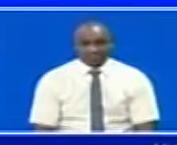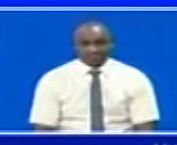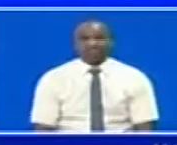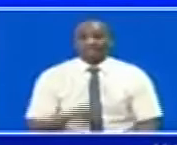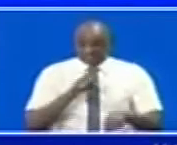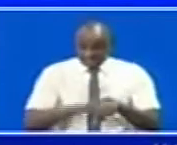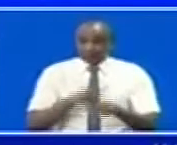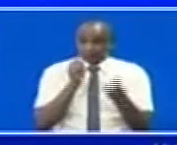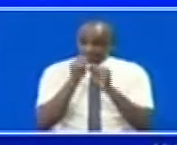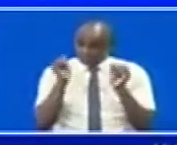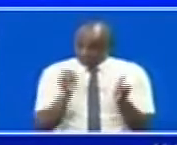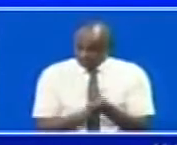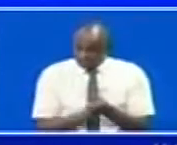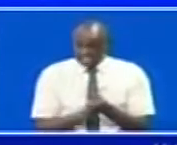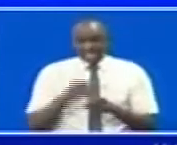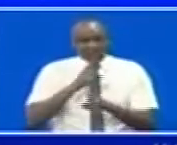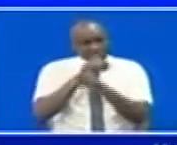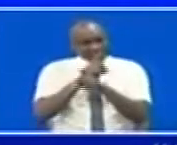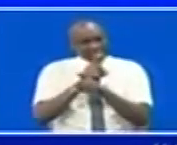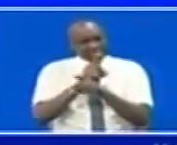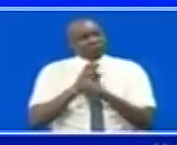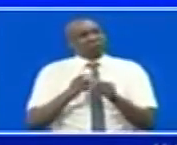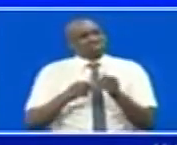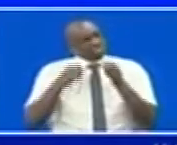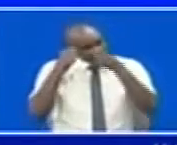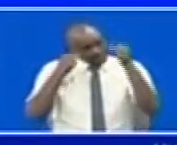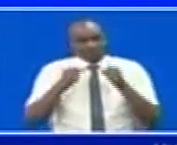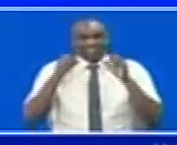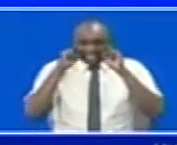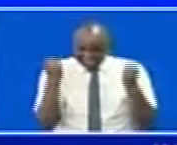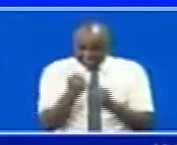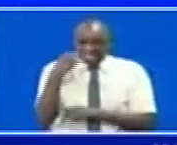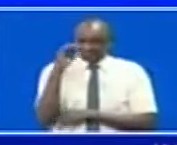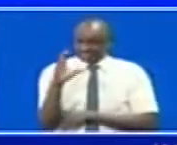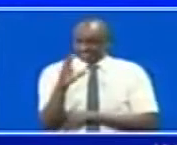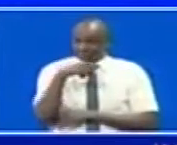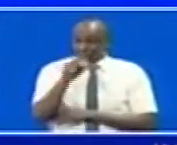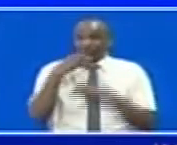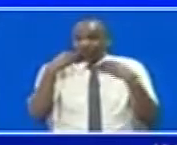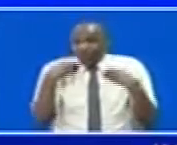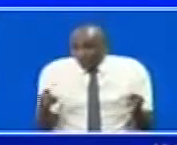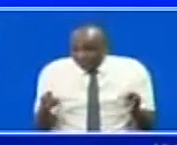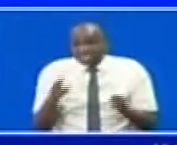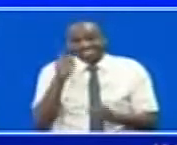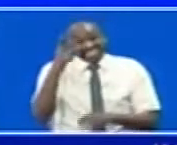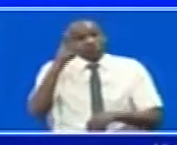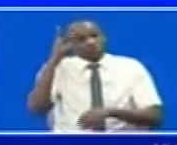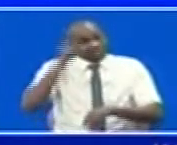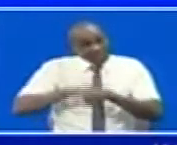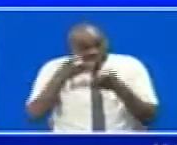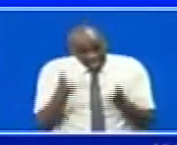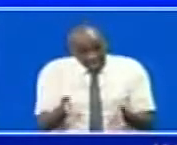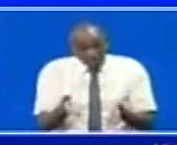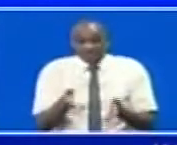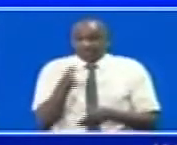Time for the day's sports news now. Defending Kenya Premier League champions Tusker FC's suffered their second loss in as many games